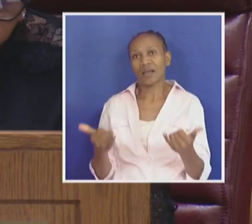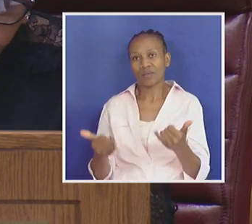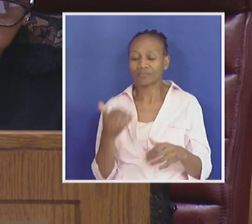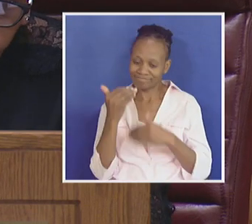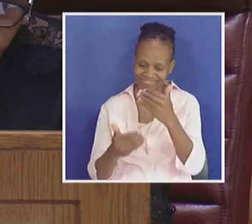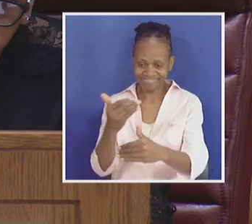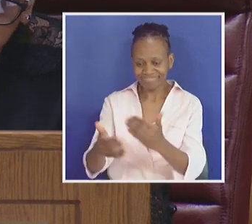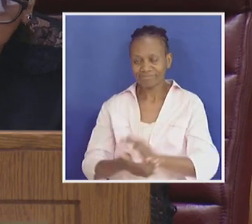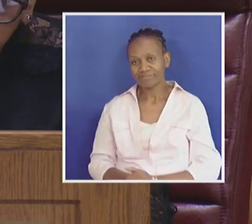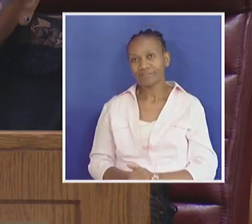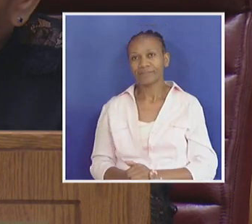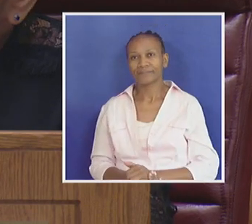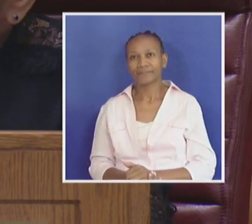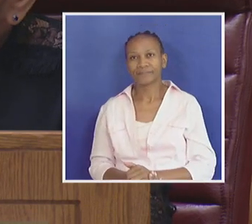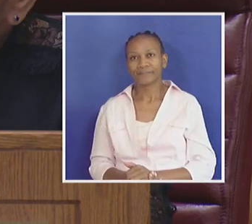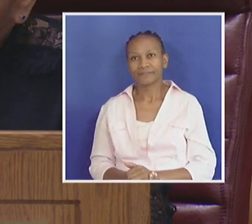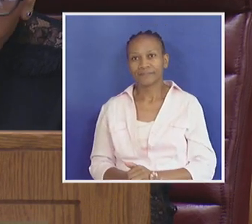proceed